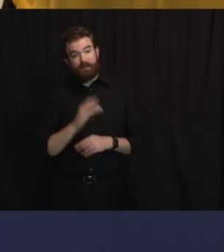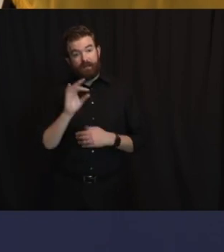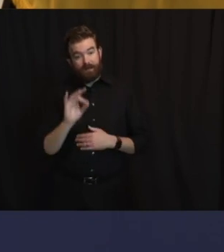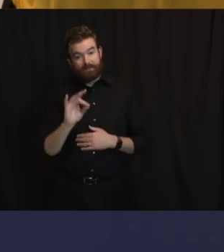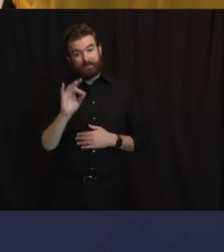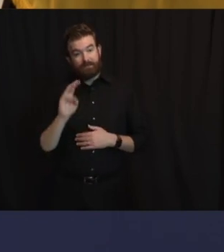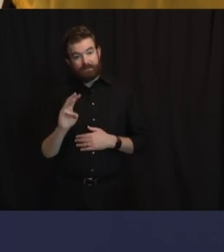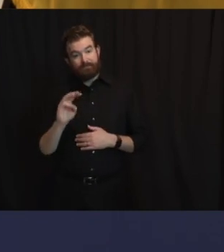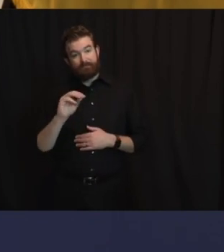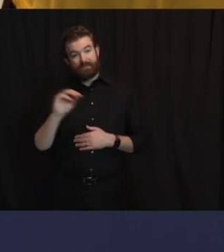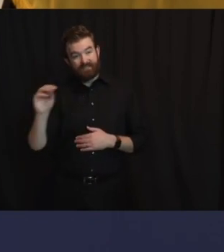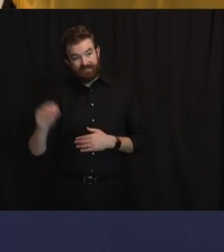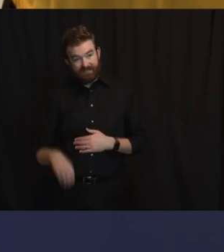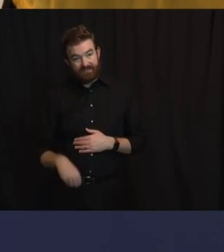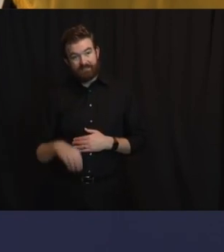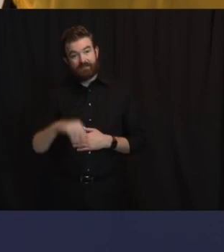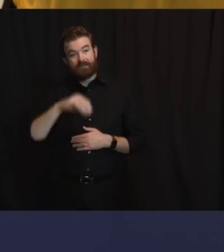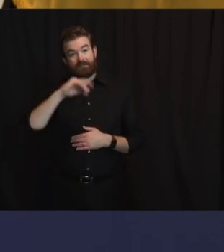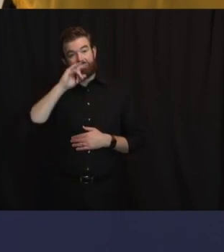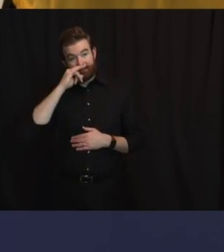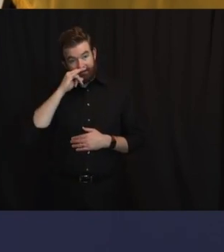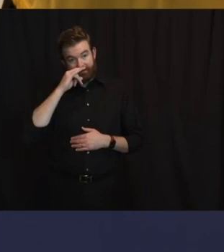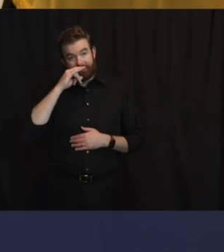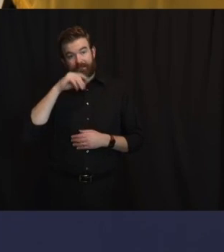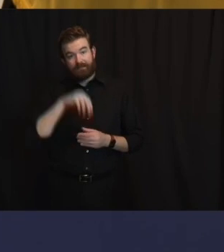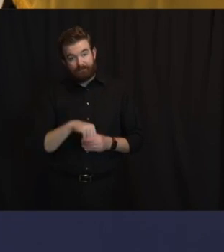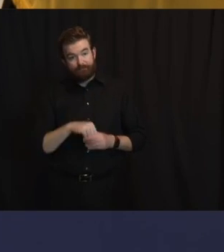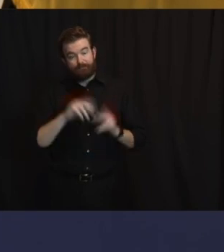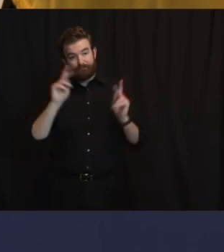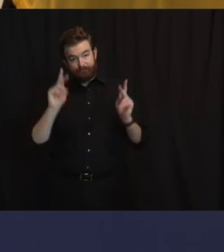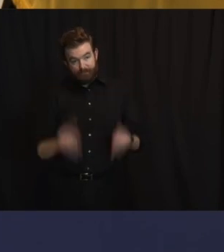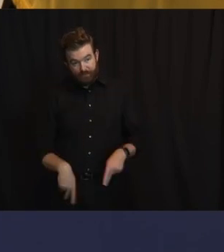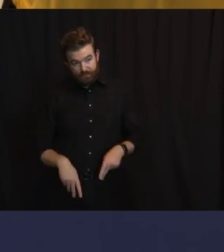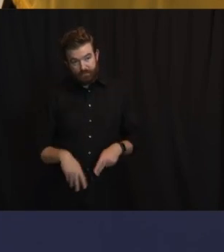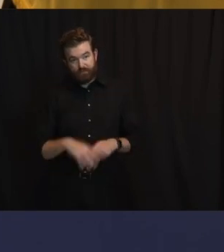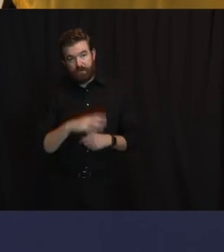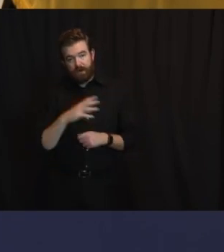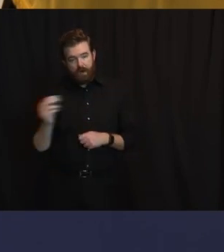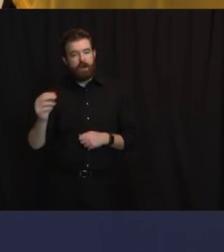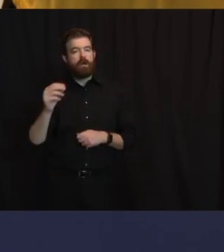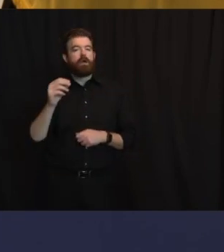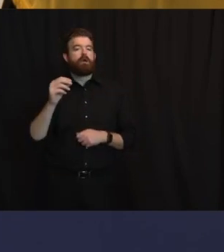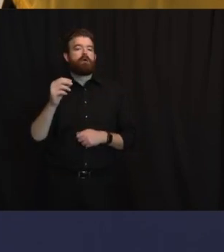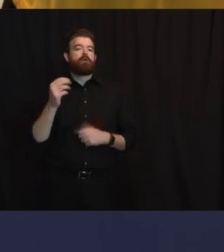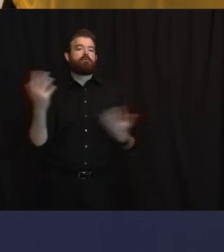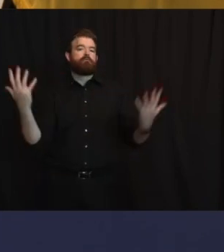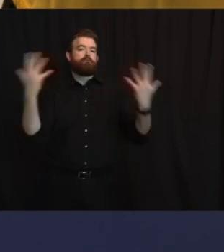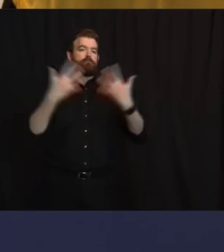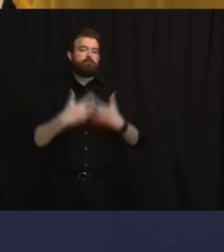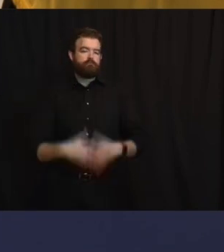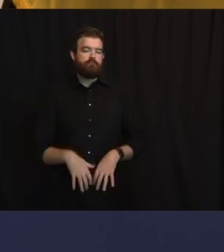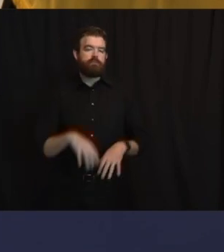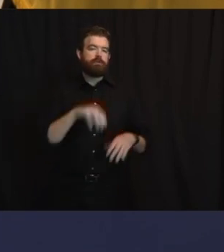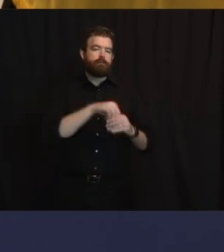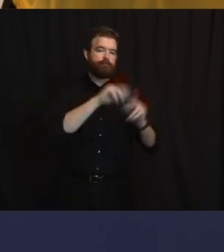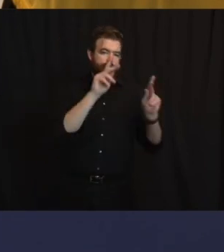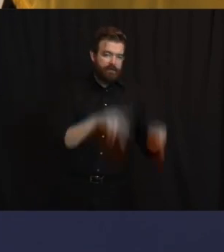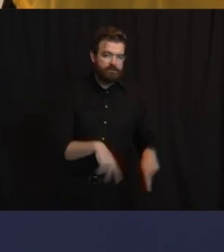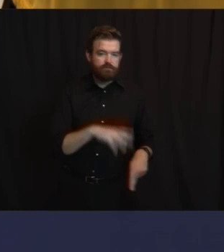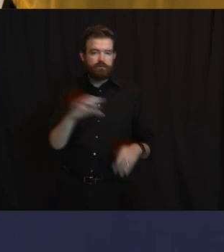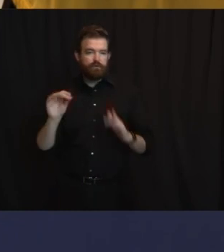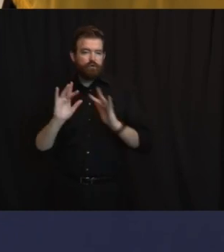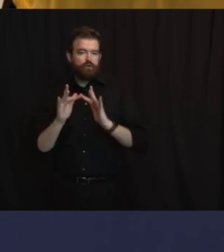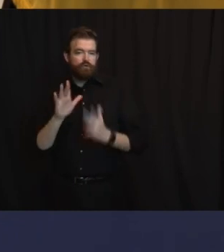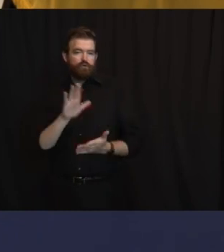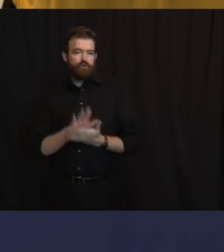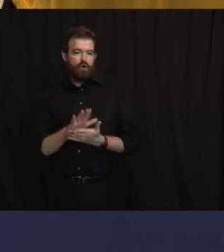person as of the numbers that we're reporting today. Is it possible that that number gets to 100 this school